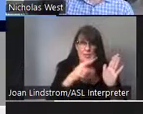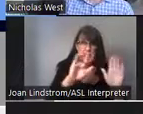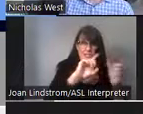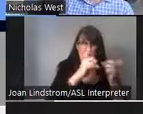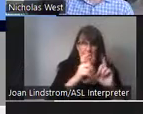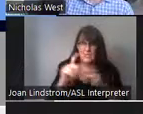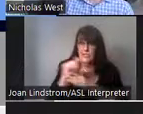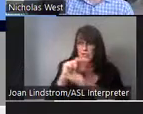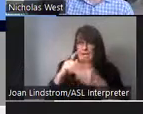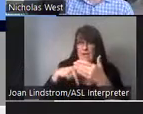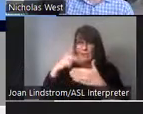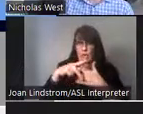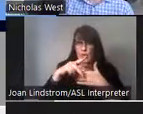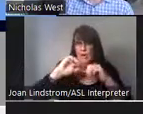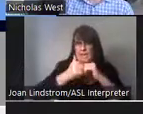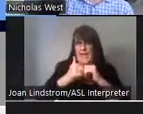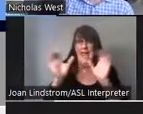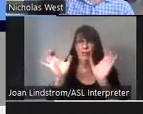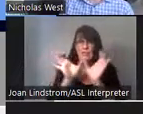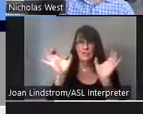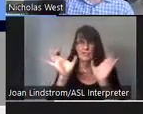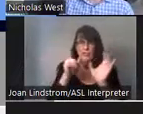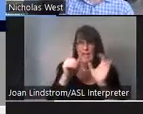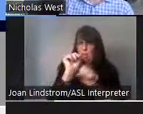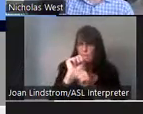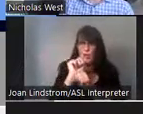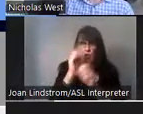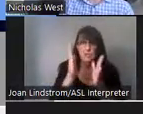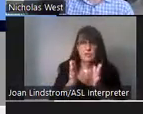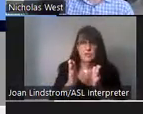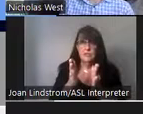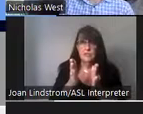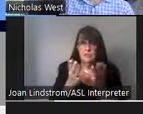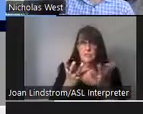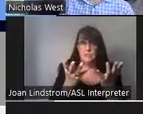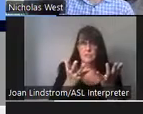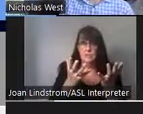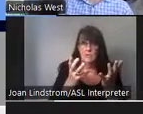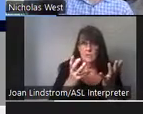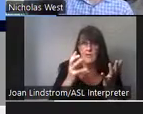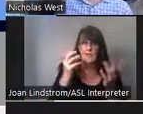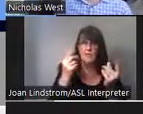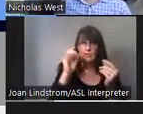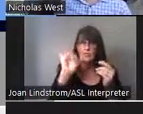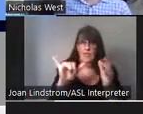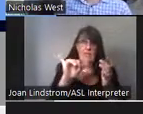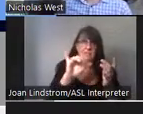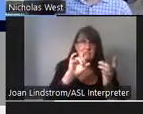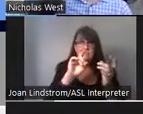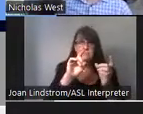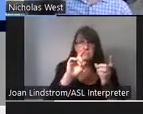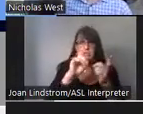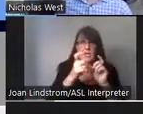programs and how we certify the workforce that does those procurements. So for example,